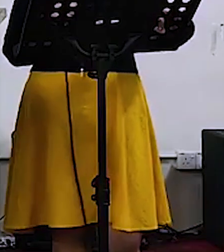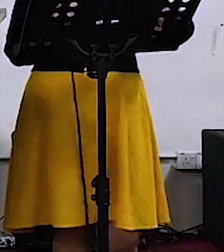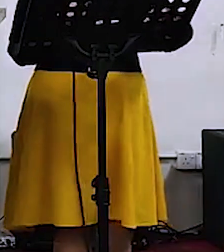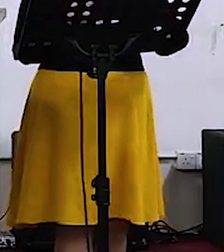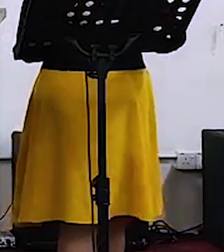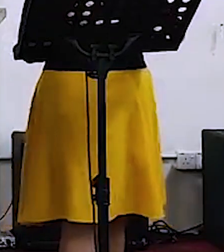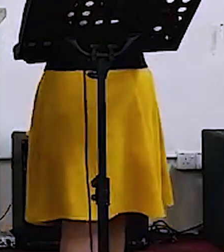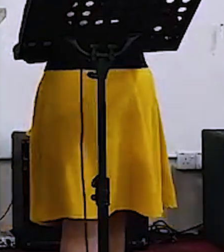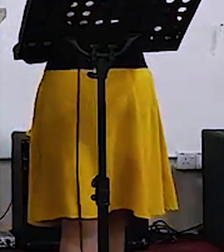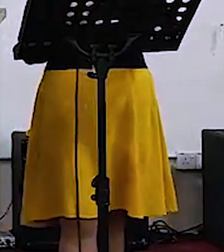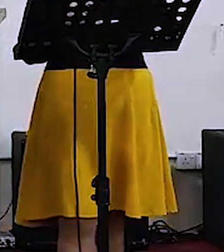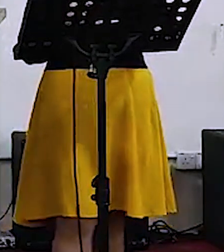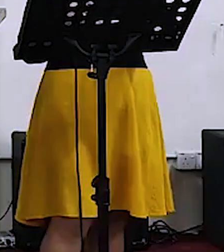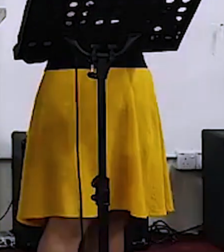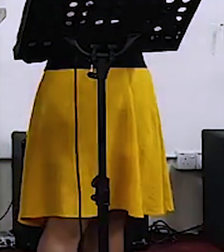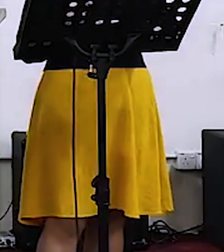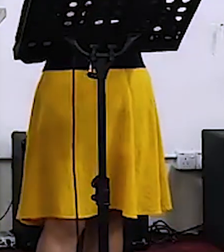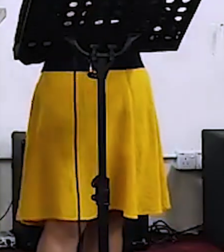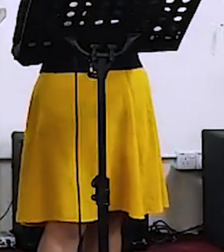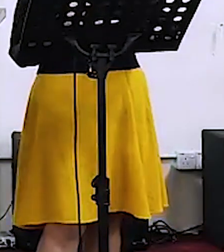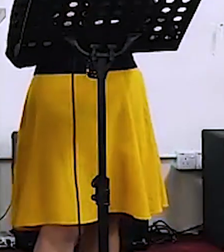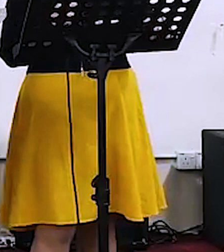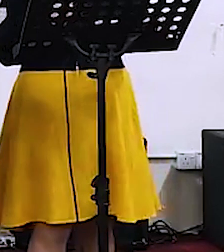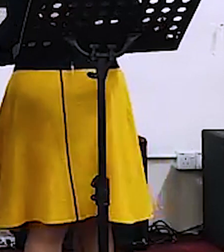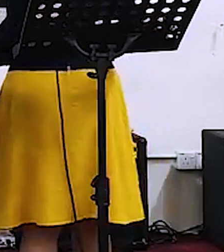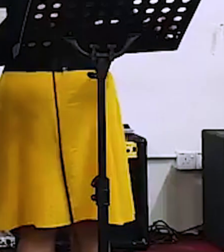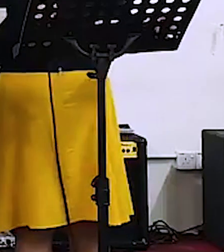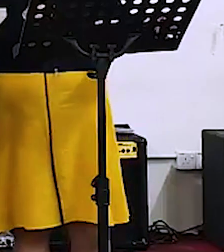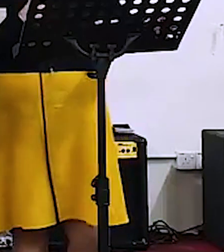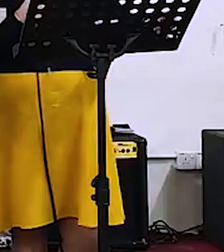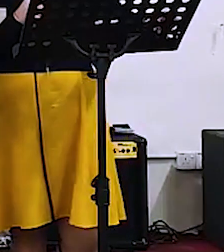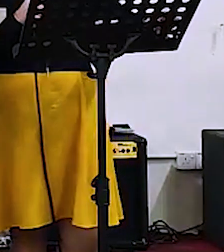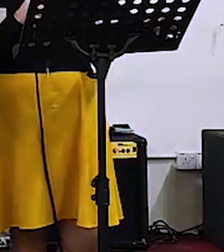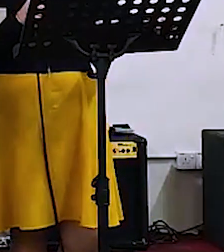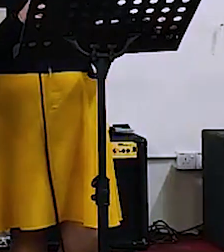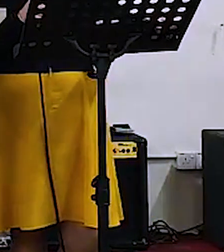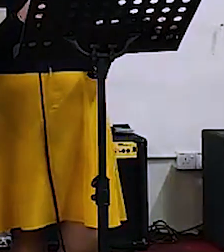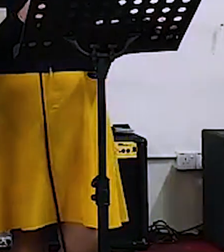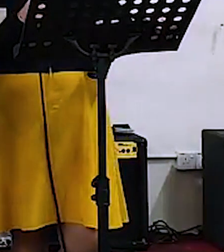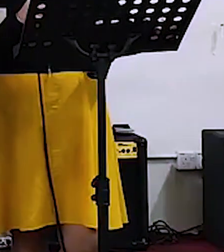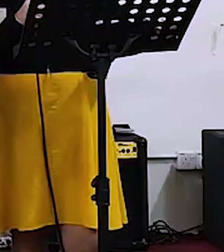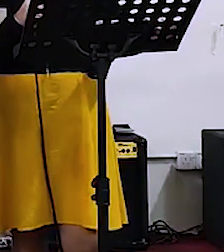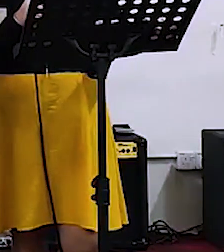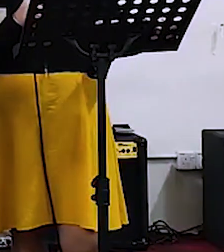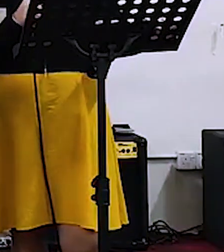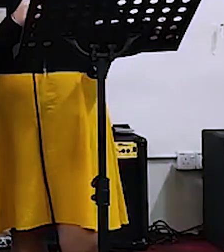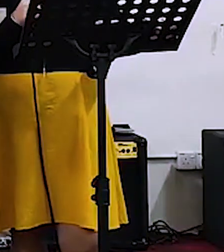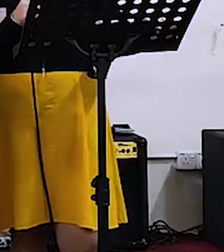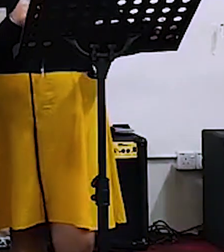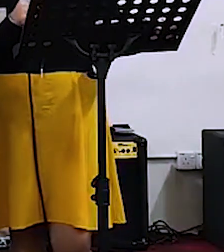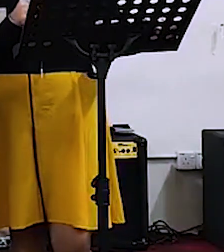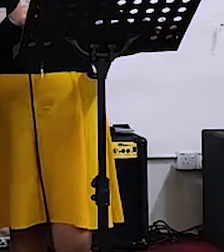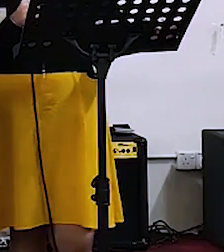away from that meeting feeling, I felt something. You know, that was such a good meeting. That was such a good PT, personal time. So what